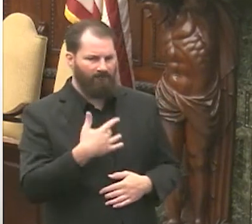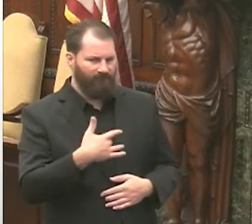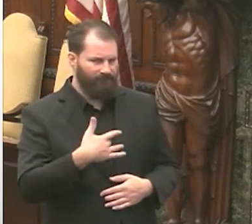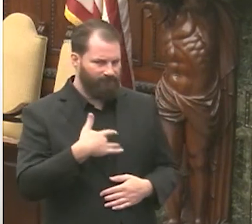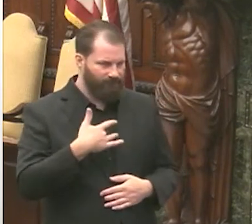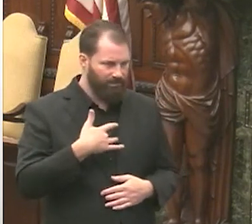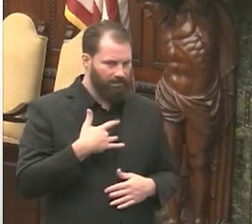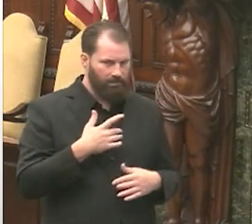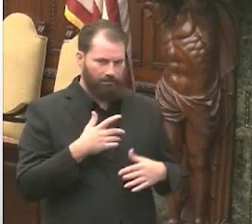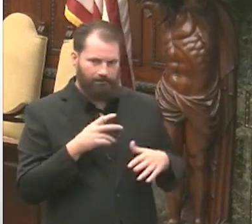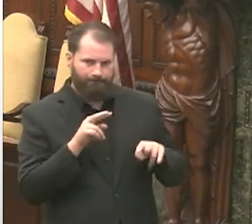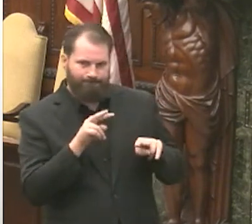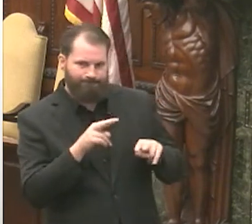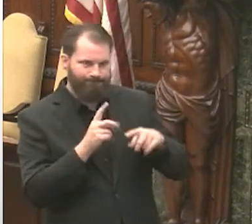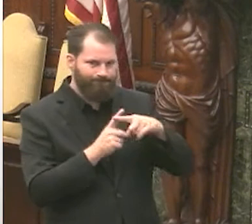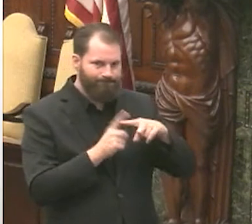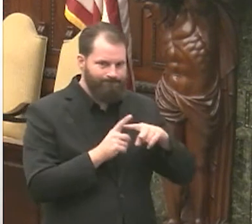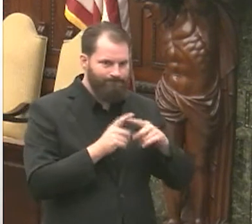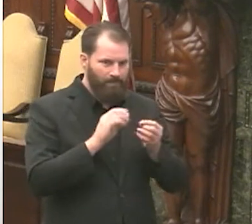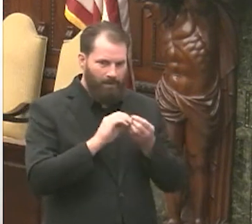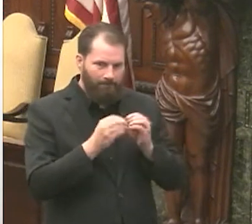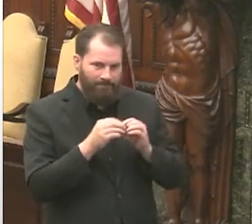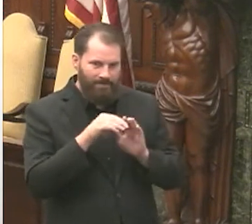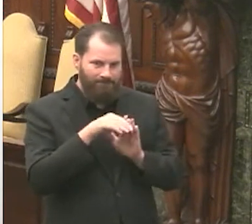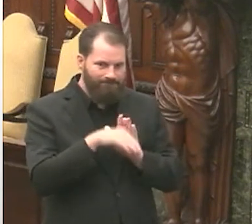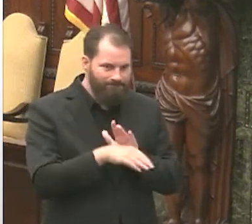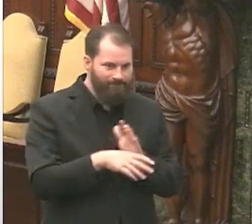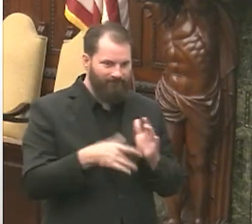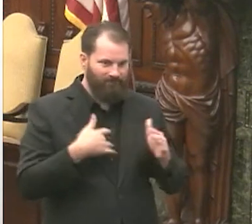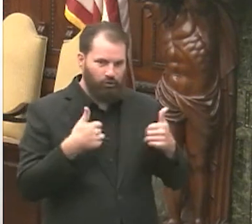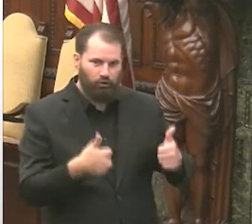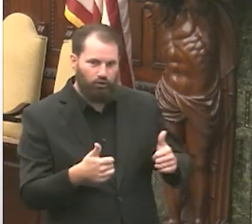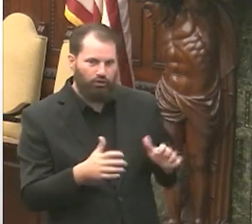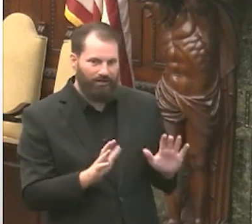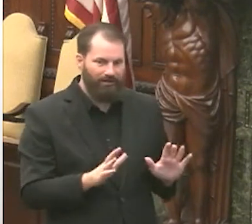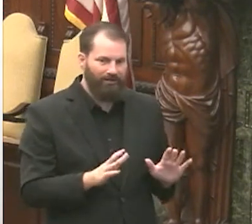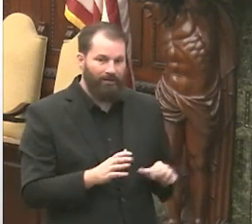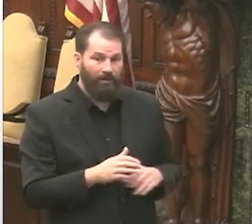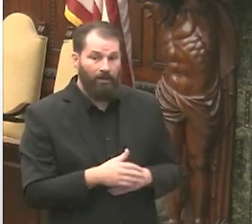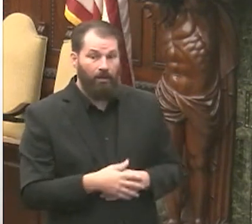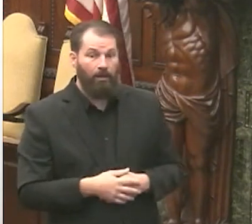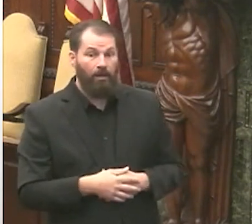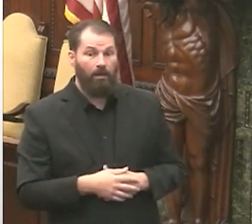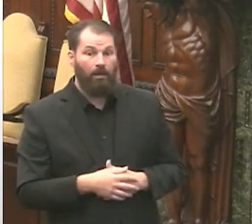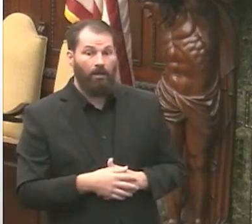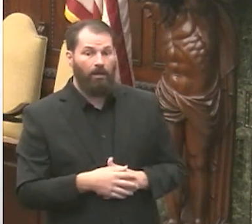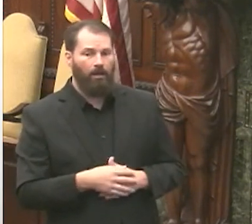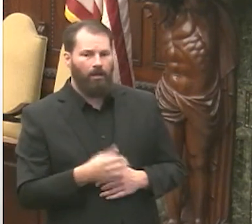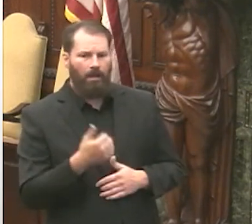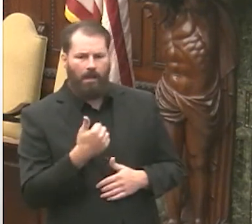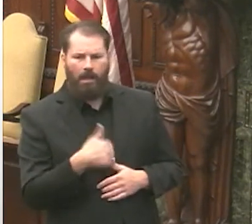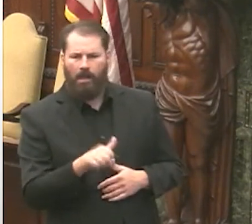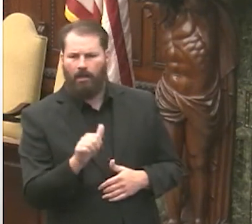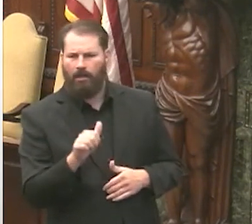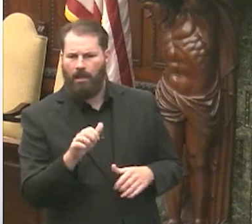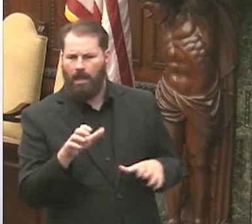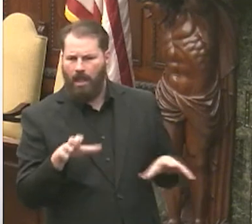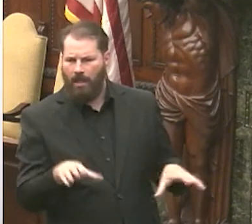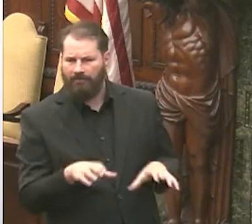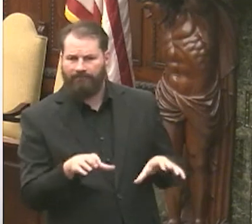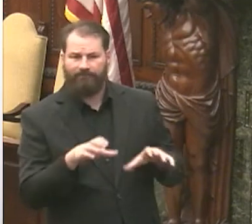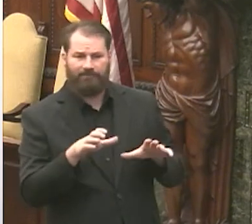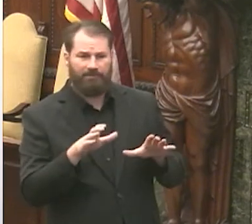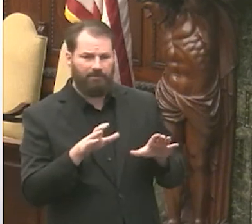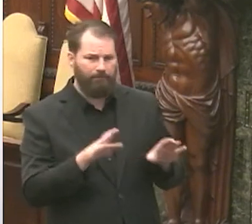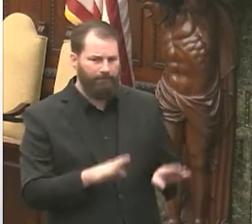numbers that have been happening kind of like, globally in the city. Is there anything or any activities or any behaviors that you're still